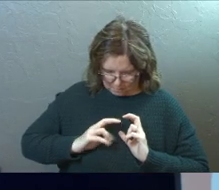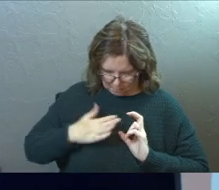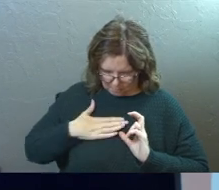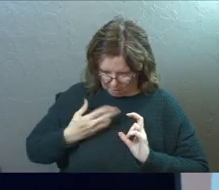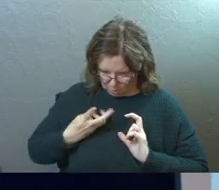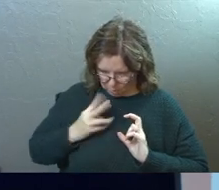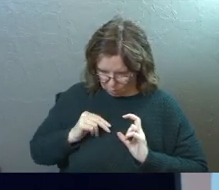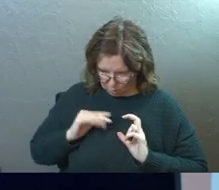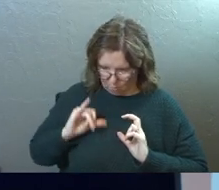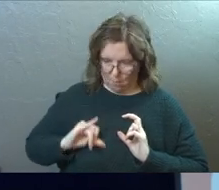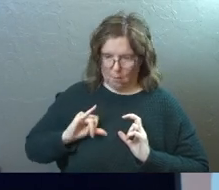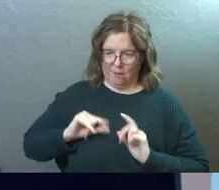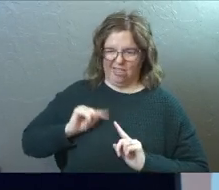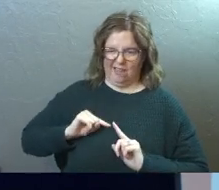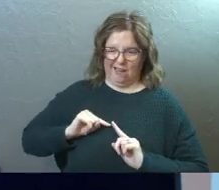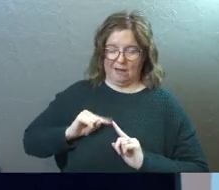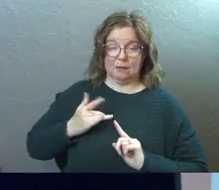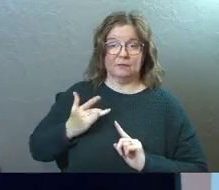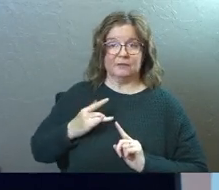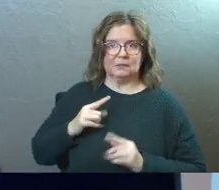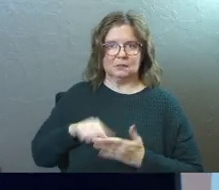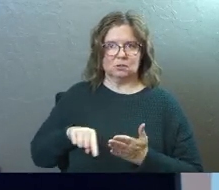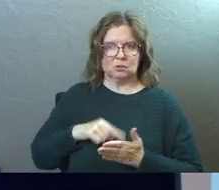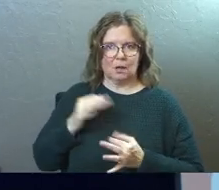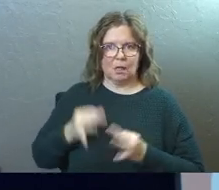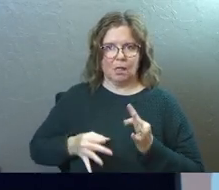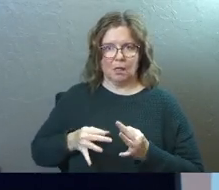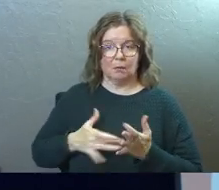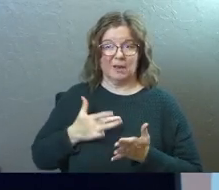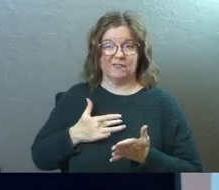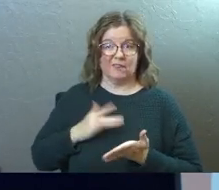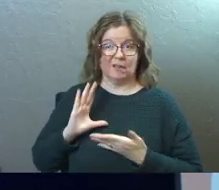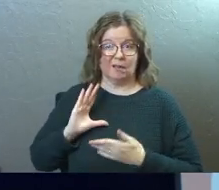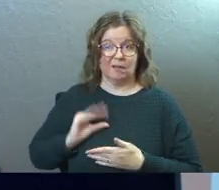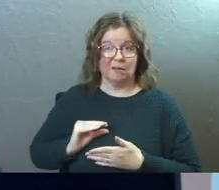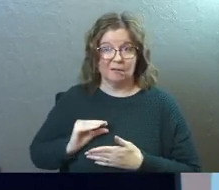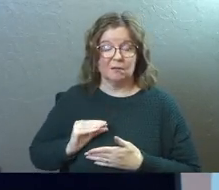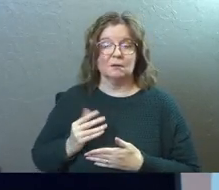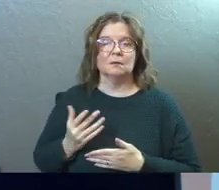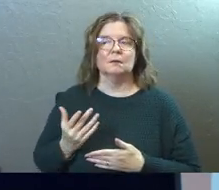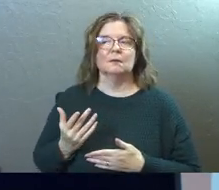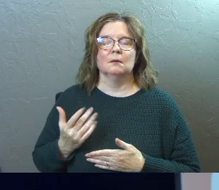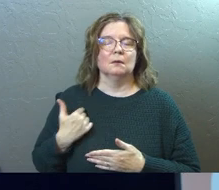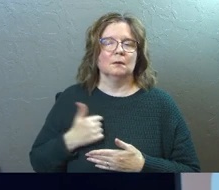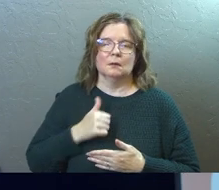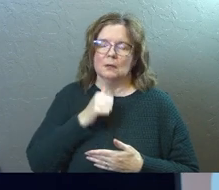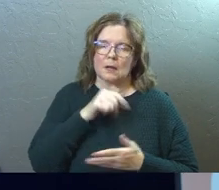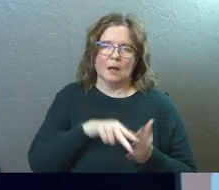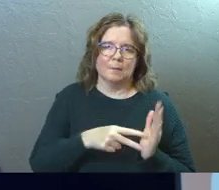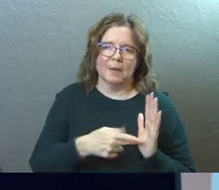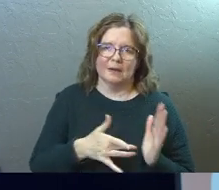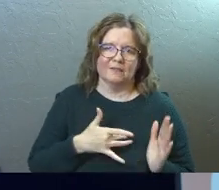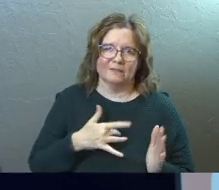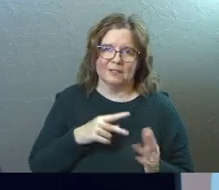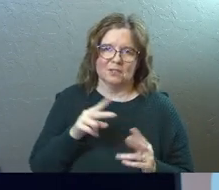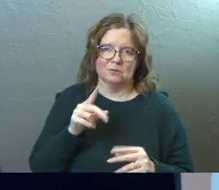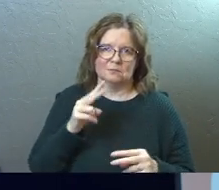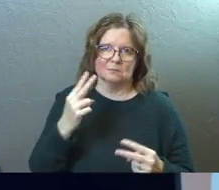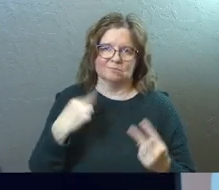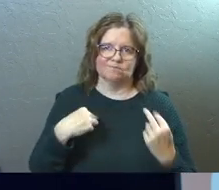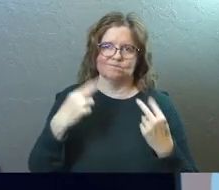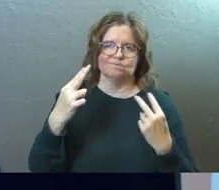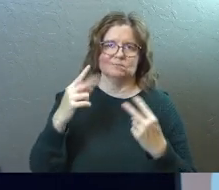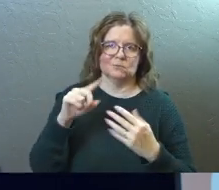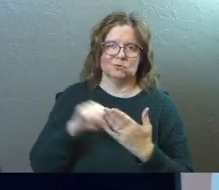well. And maybe you're feeling judged. Maybe you're feeling condemned. We're not meant to feel judged and